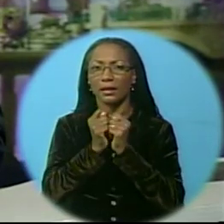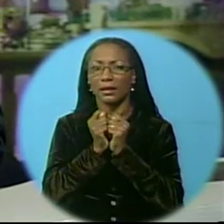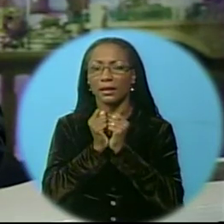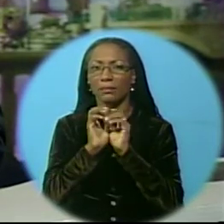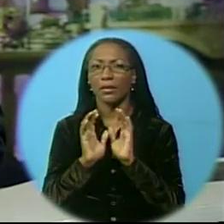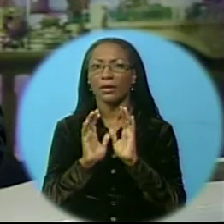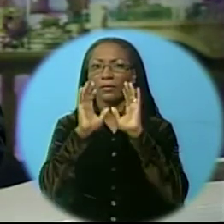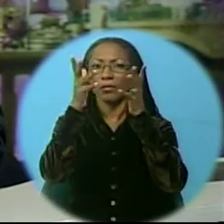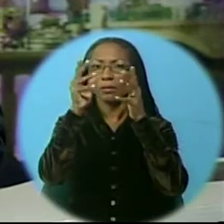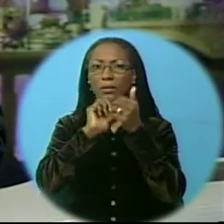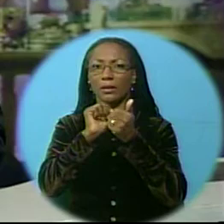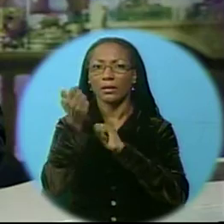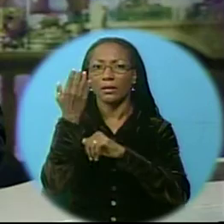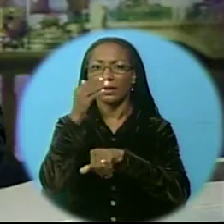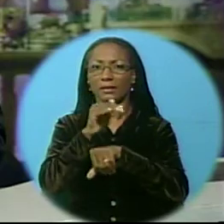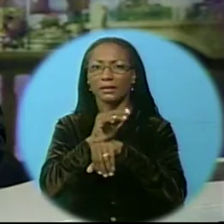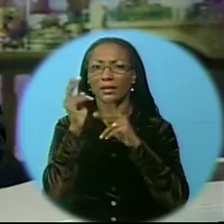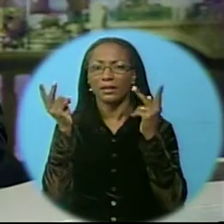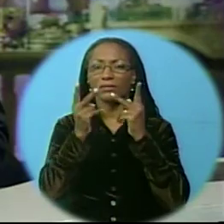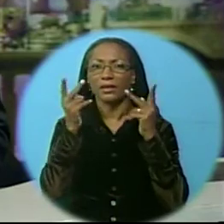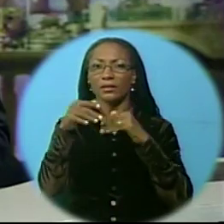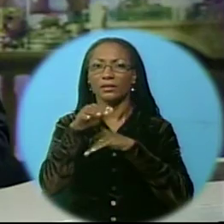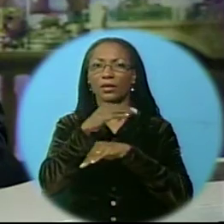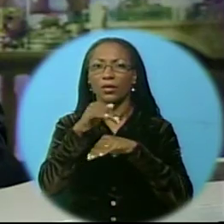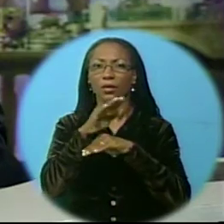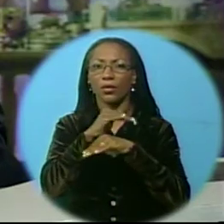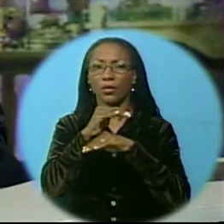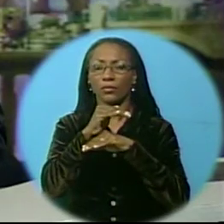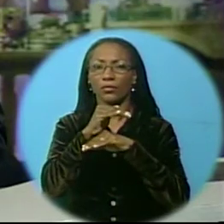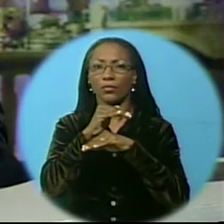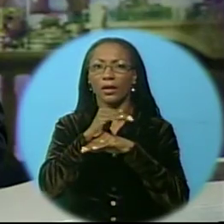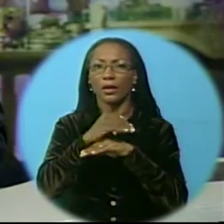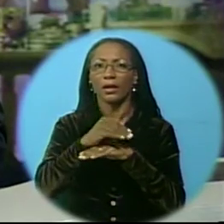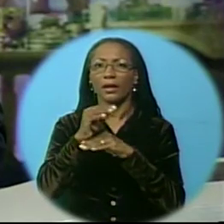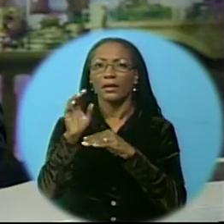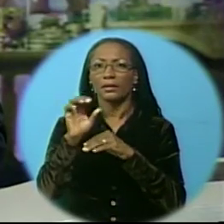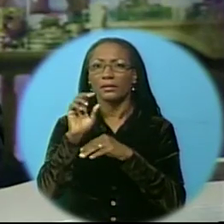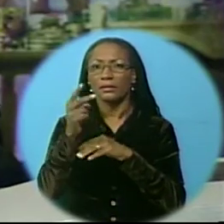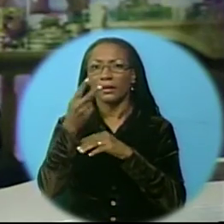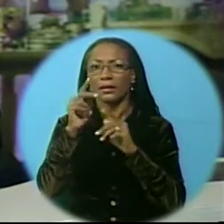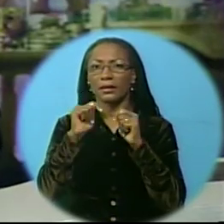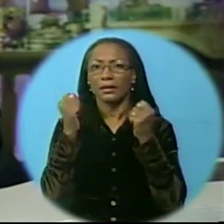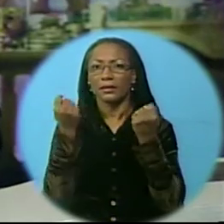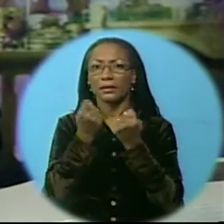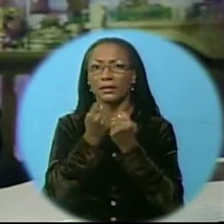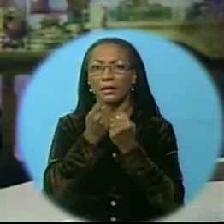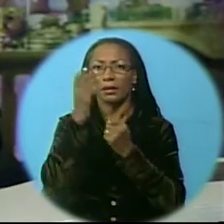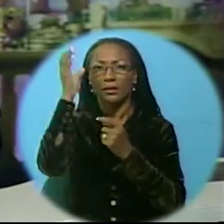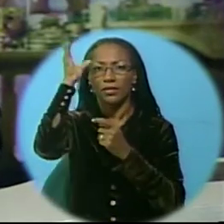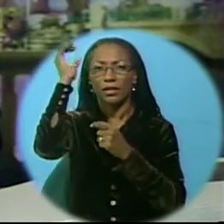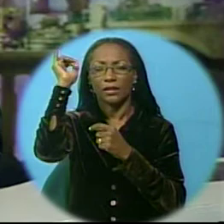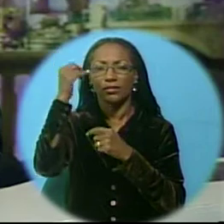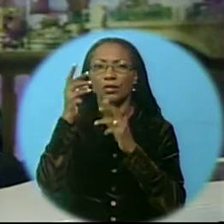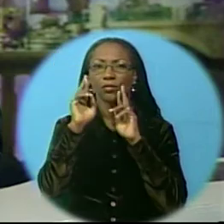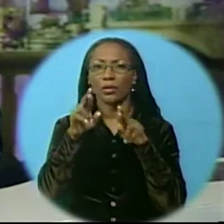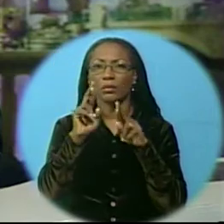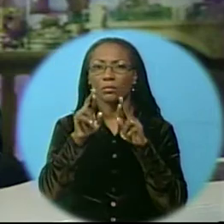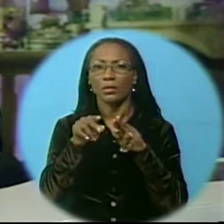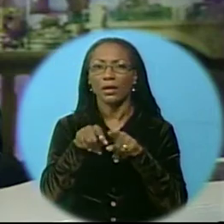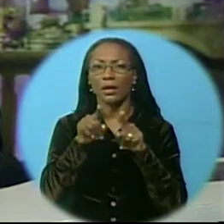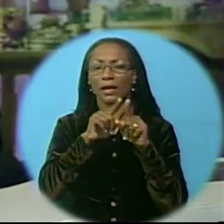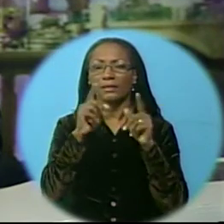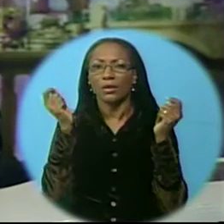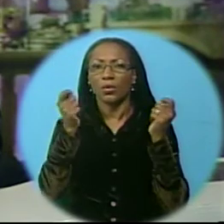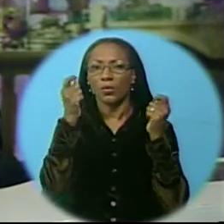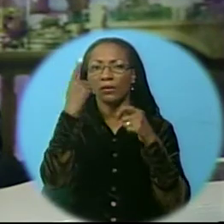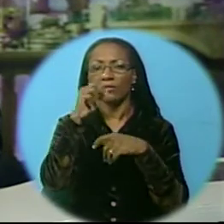competition last night with victory over Gourmet Express Progressive. CBC Shane George reports on that game as well as a win